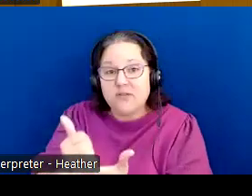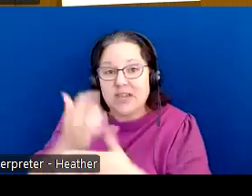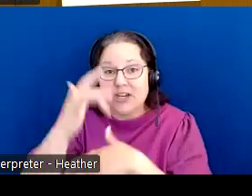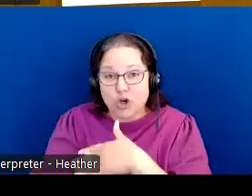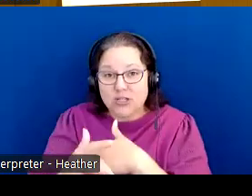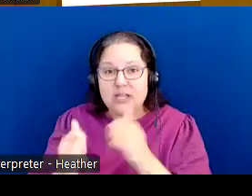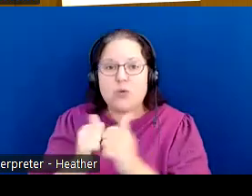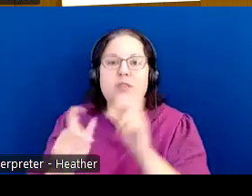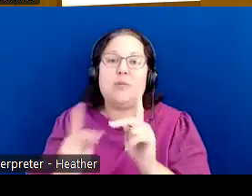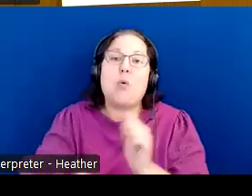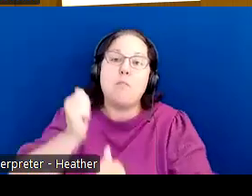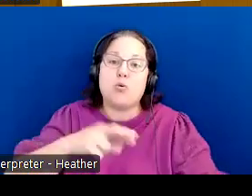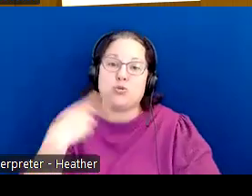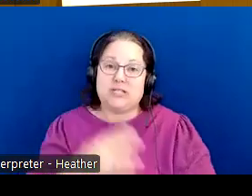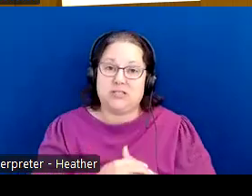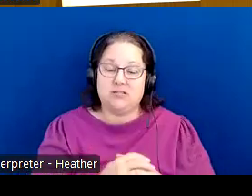most at risk.